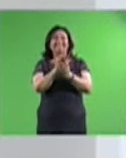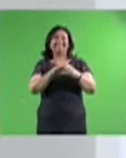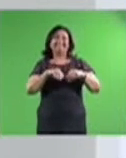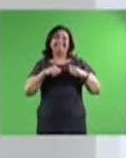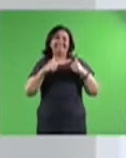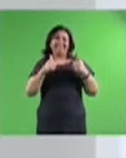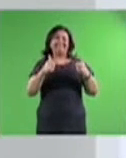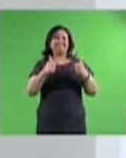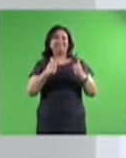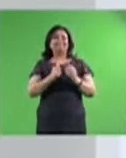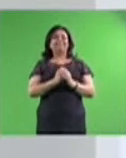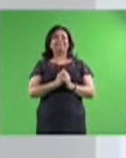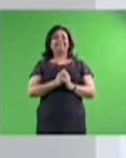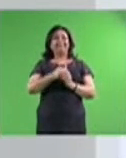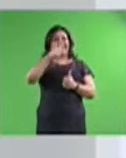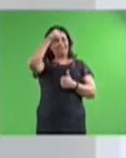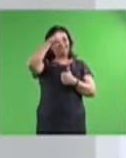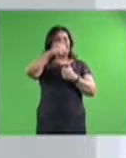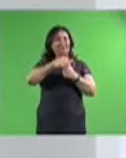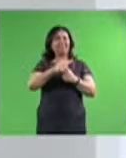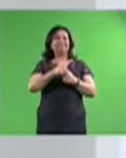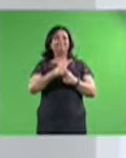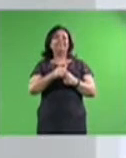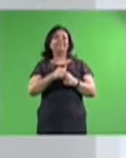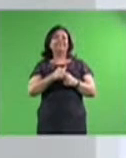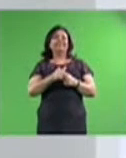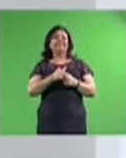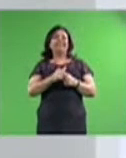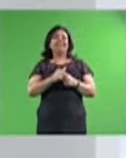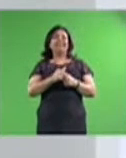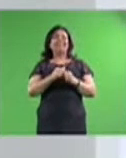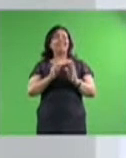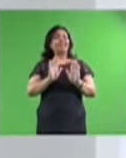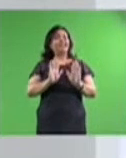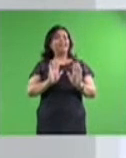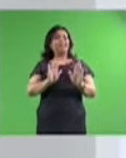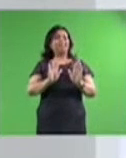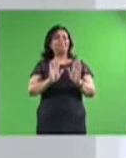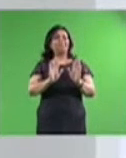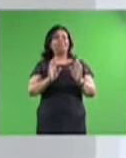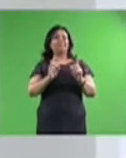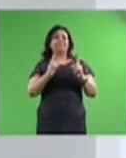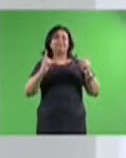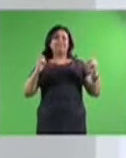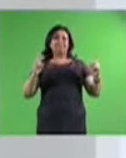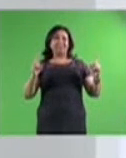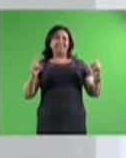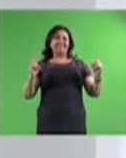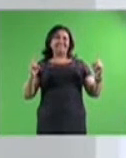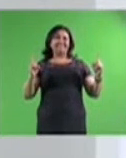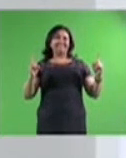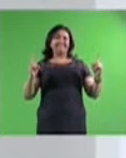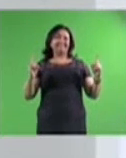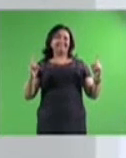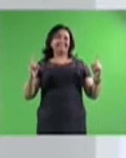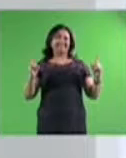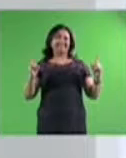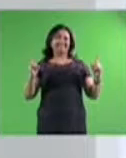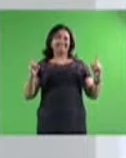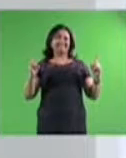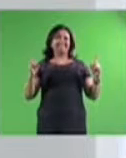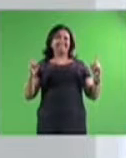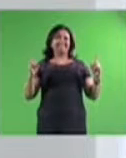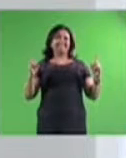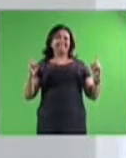job. And remember, you must keep your social distancing. So let's check if we are far enough from each